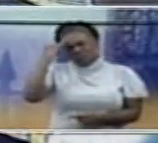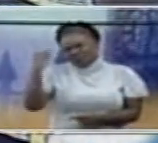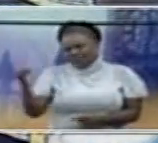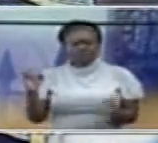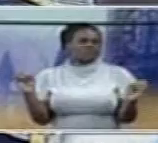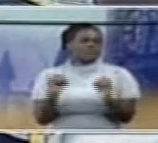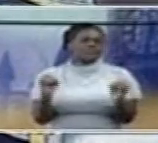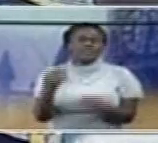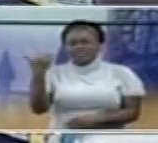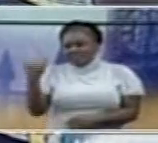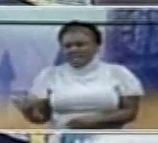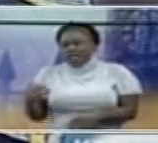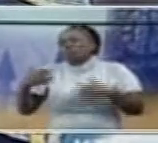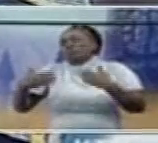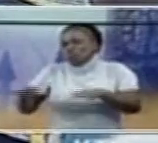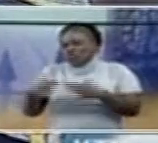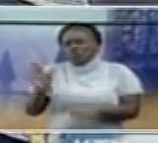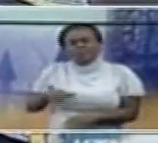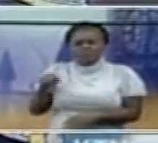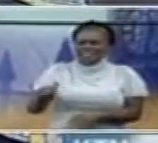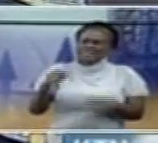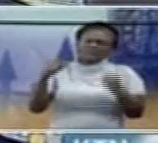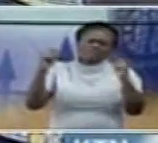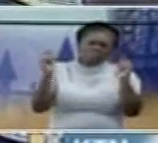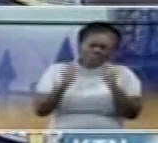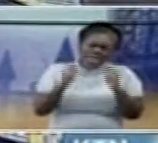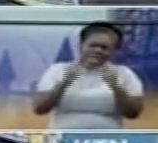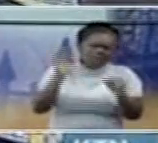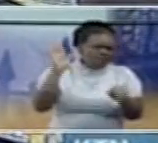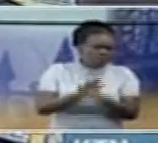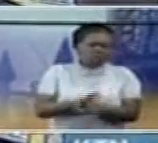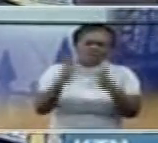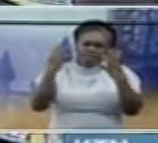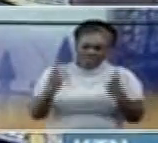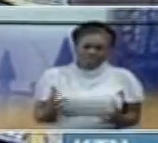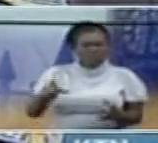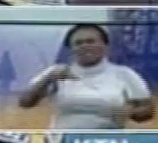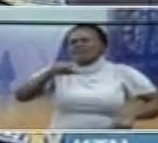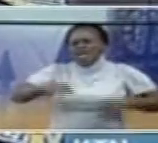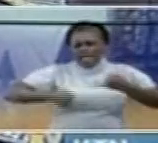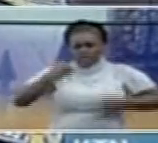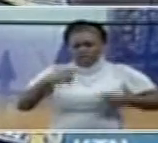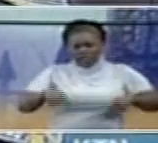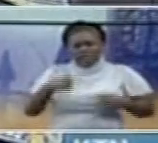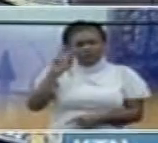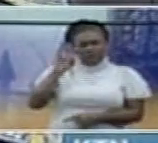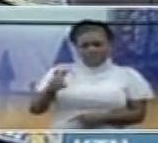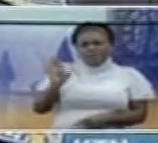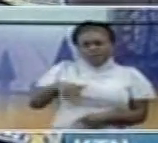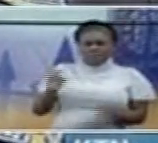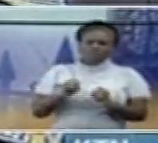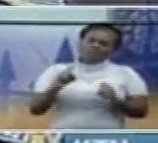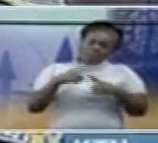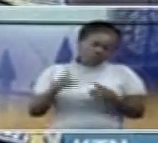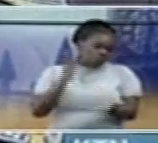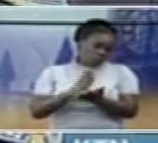for a child to lose their mother, or for a child to never have the luxury of being able to see their mother. But unfortunately, that's